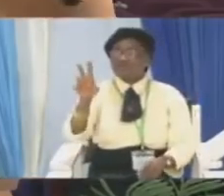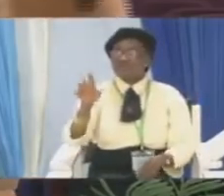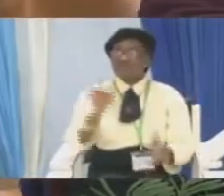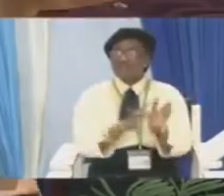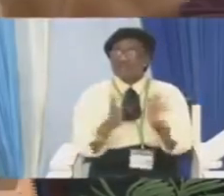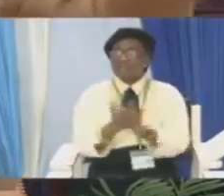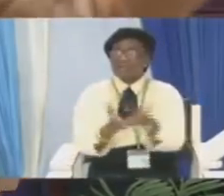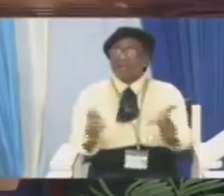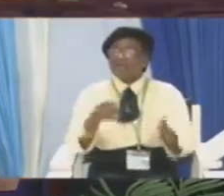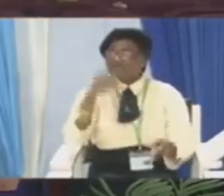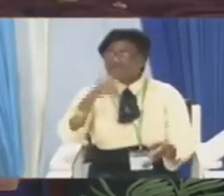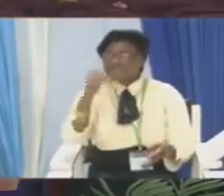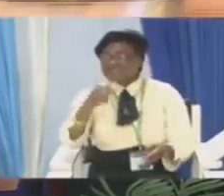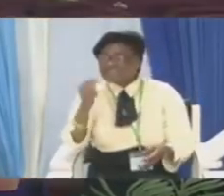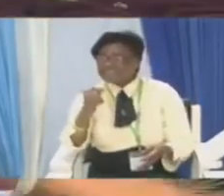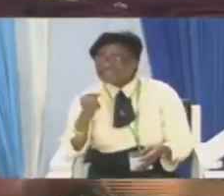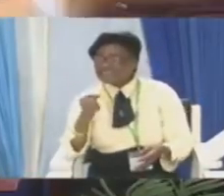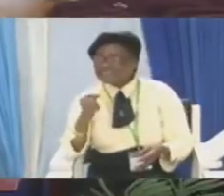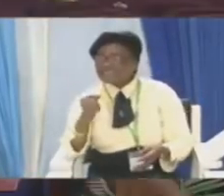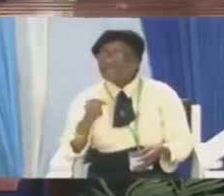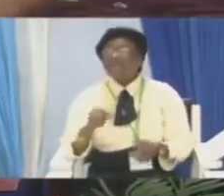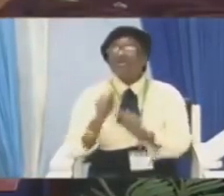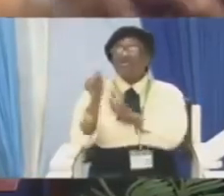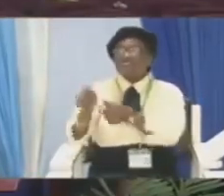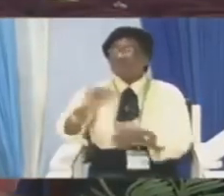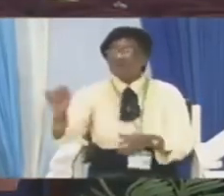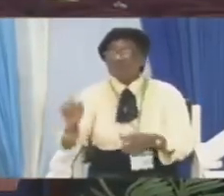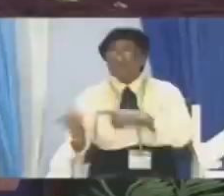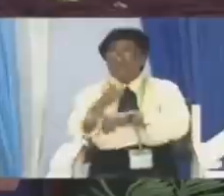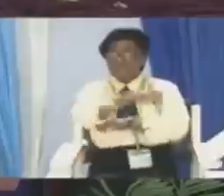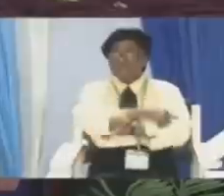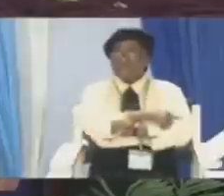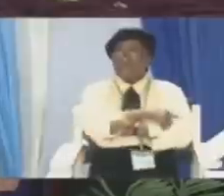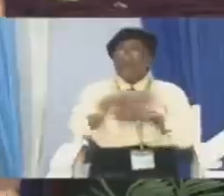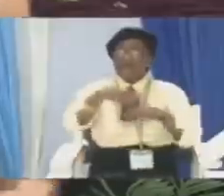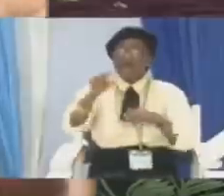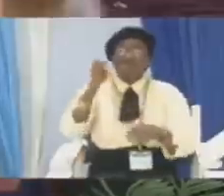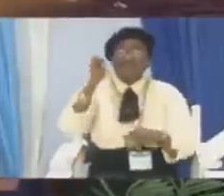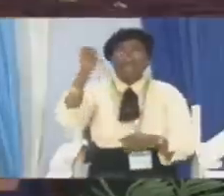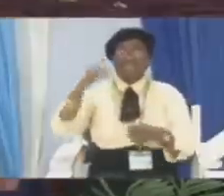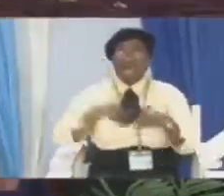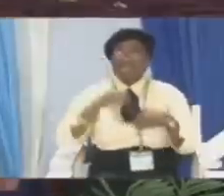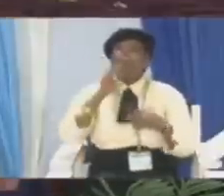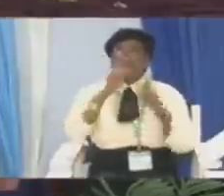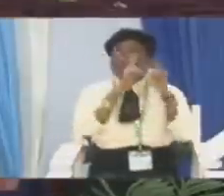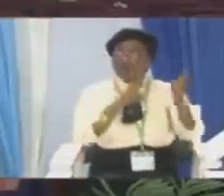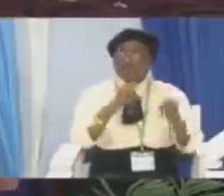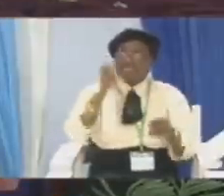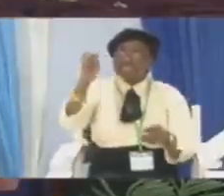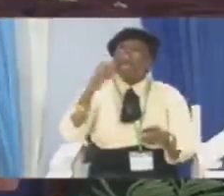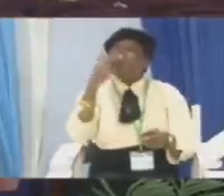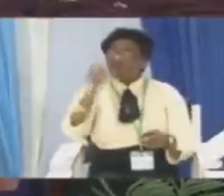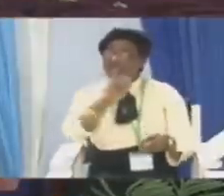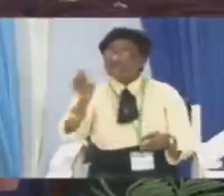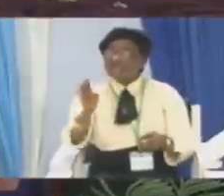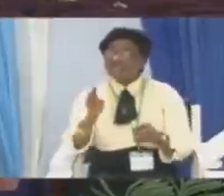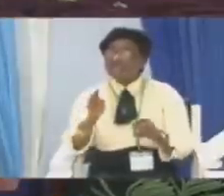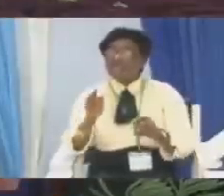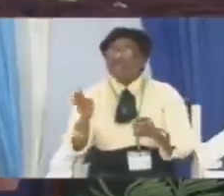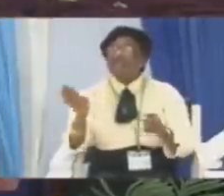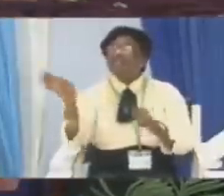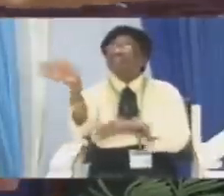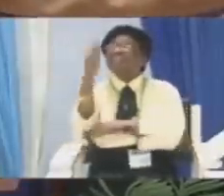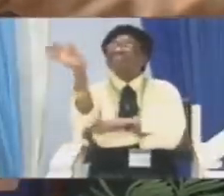on the morrow, in other words, the following day, after he has been honored, he saw a fig tree.